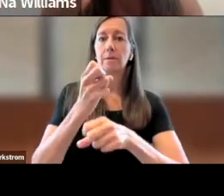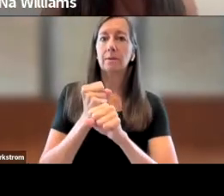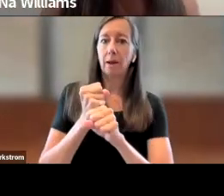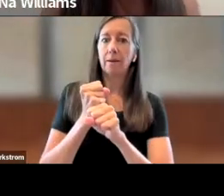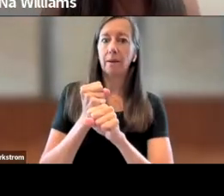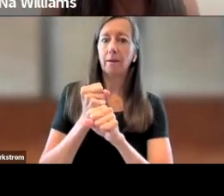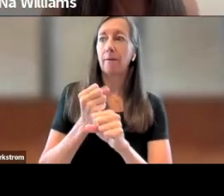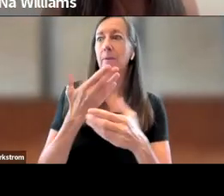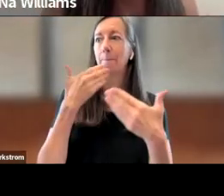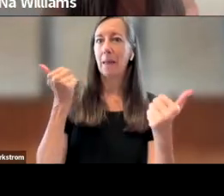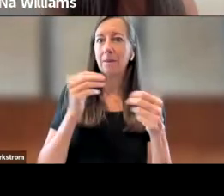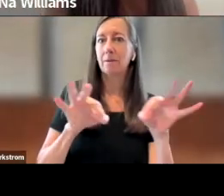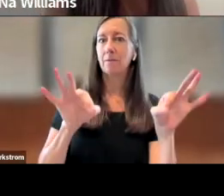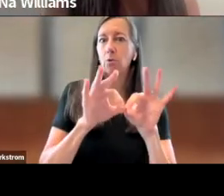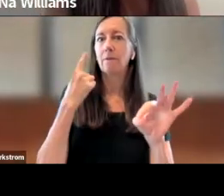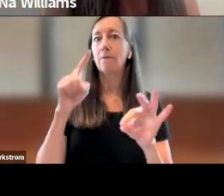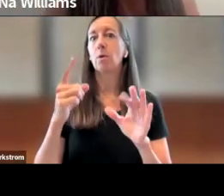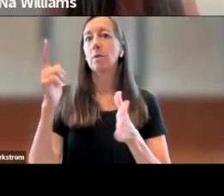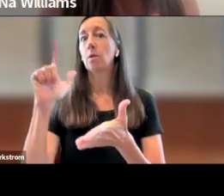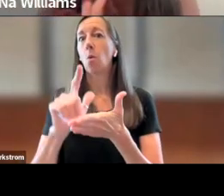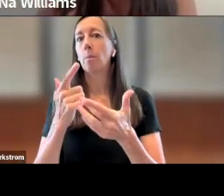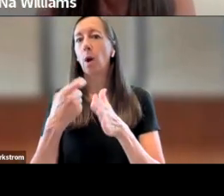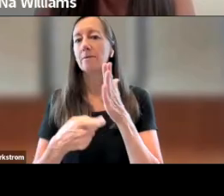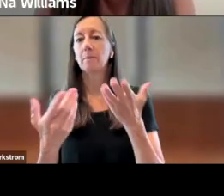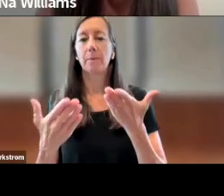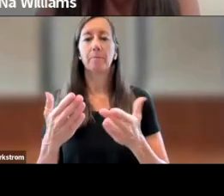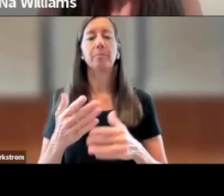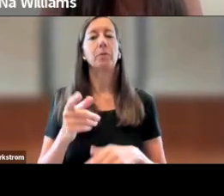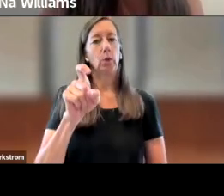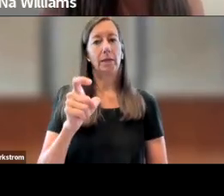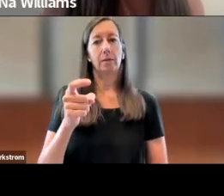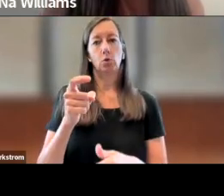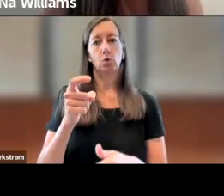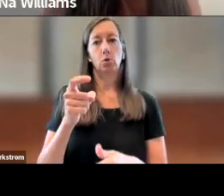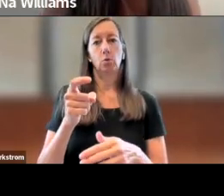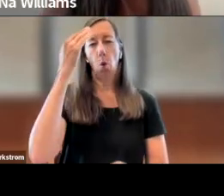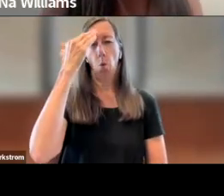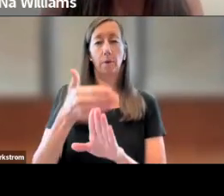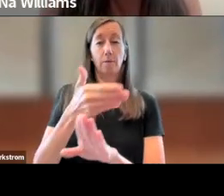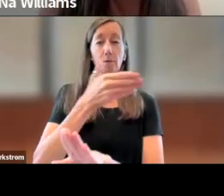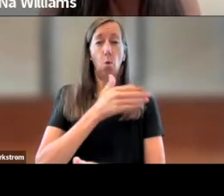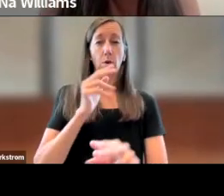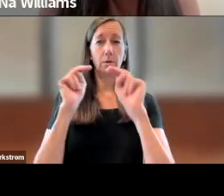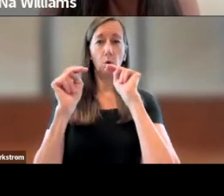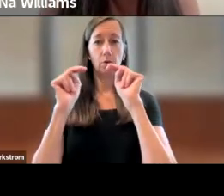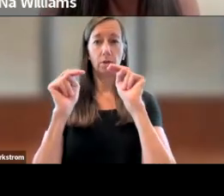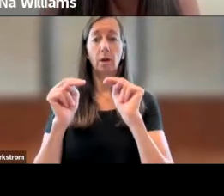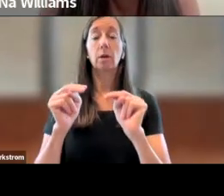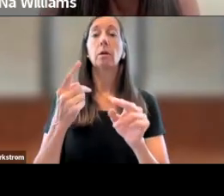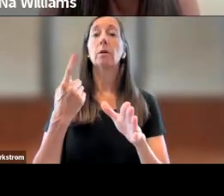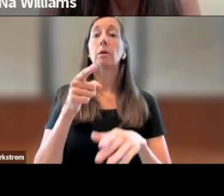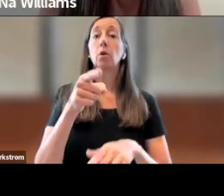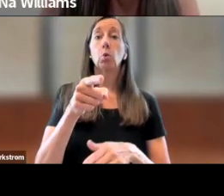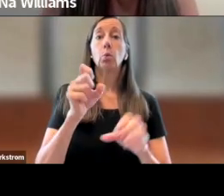understand before you walk into the negotiation what's important to them and what you actually can offer that's in alignment with what they're looking